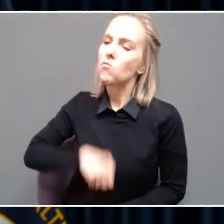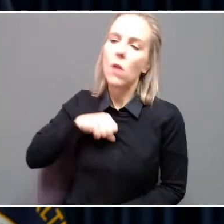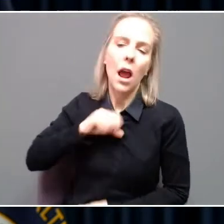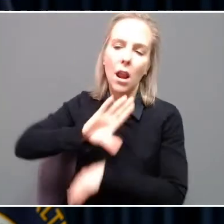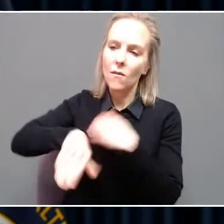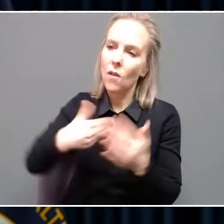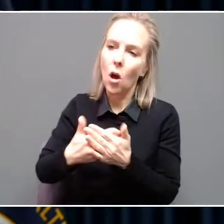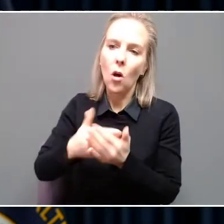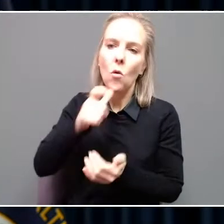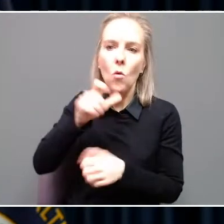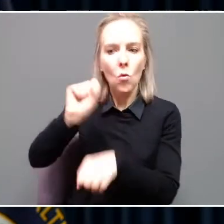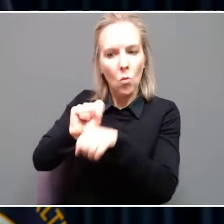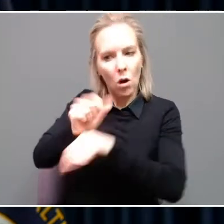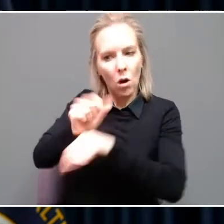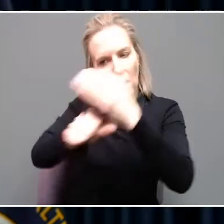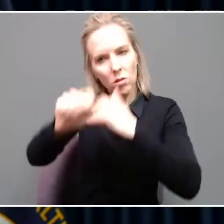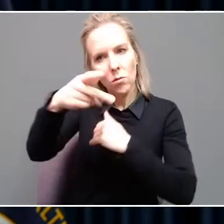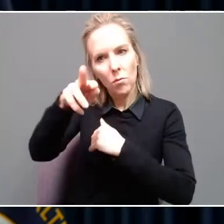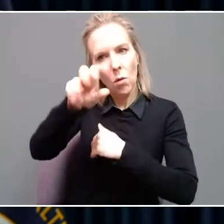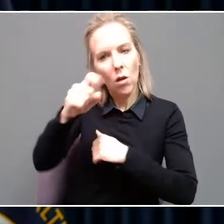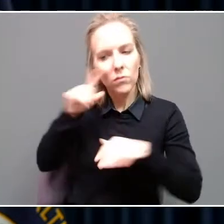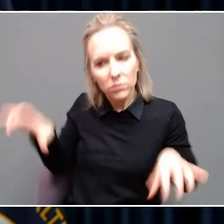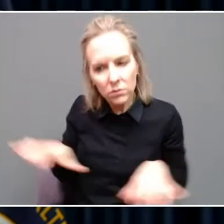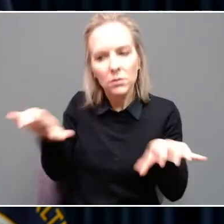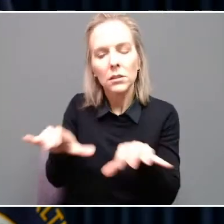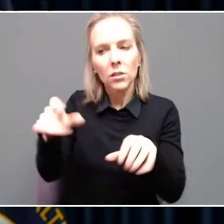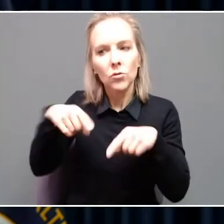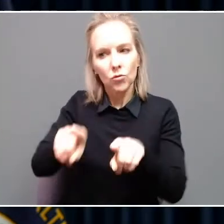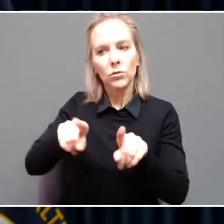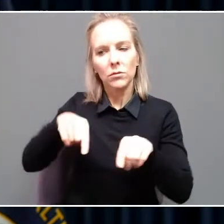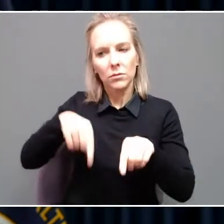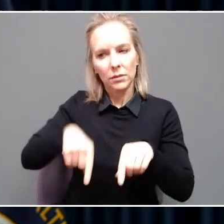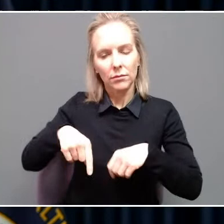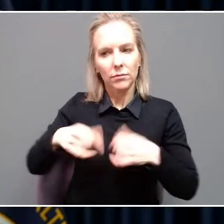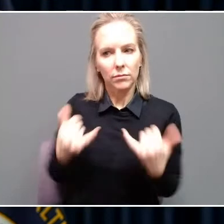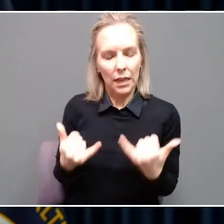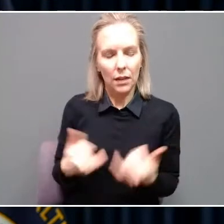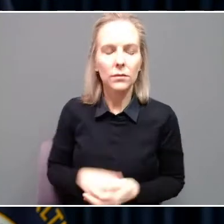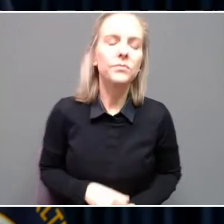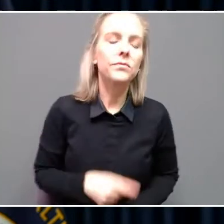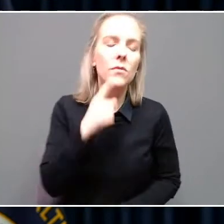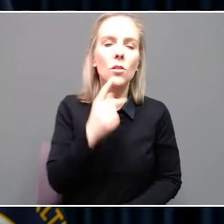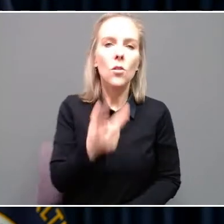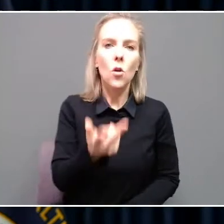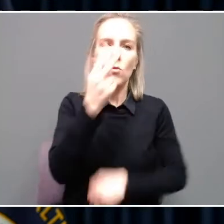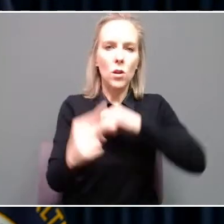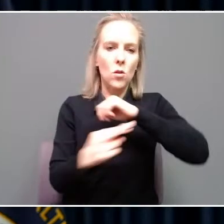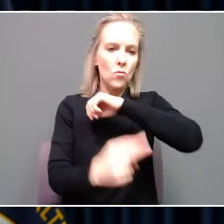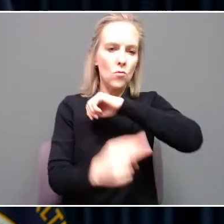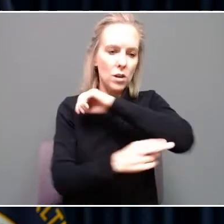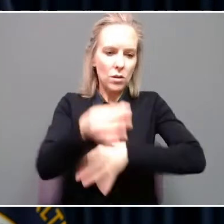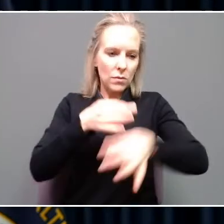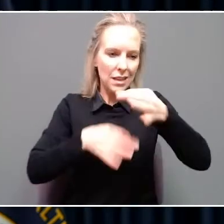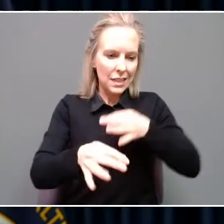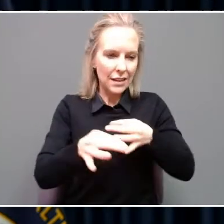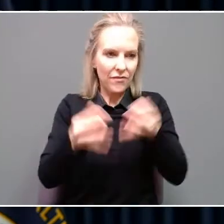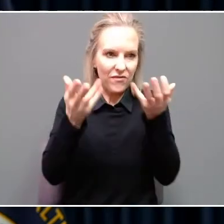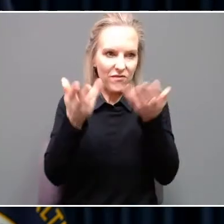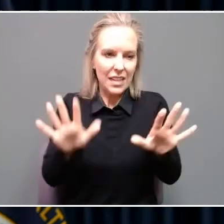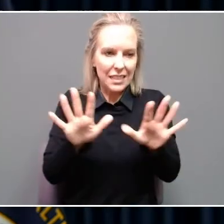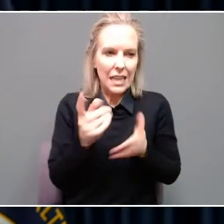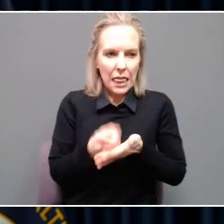employees and what they've done. On transportation, 3 additional bridge replacements have been completed since last week. Of